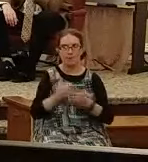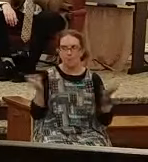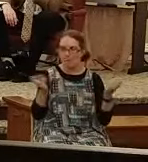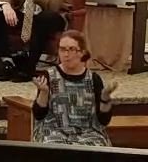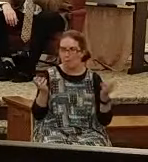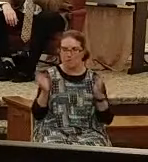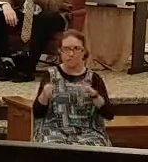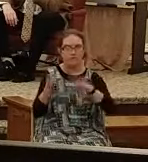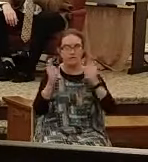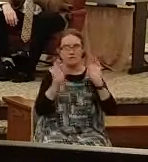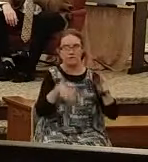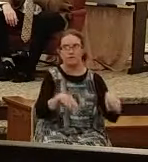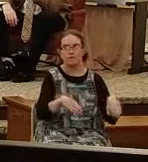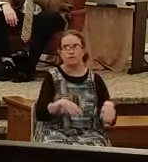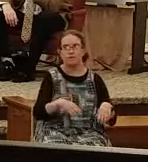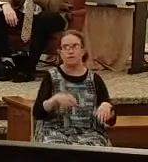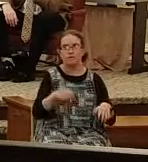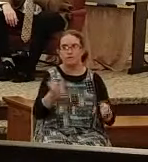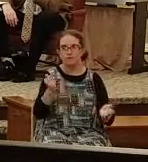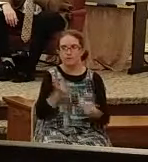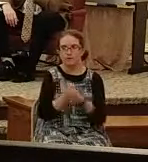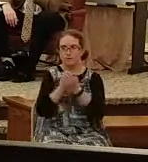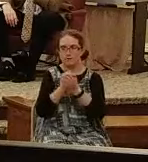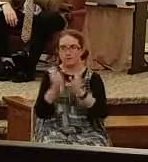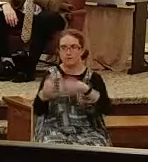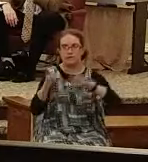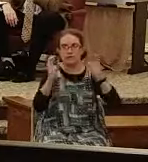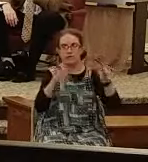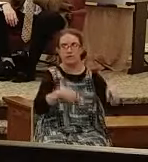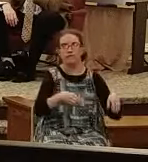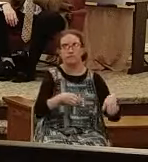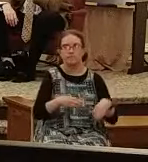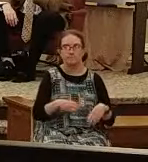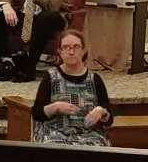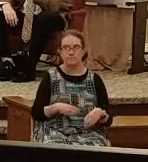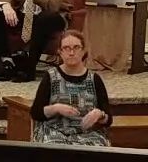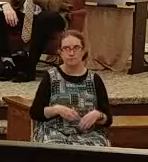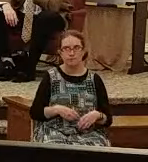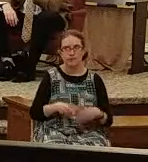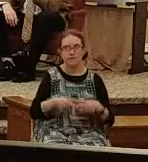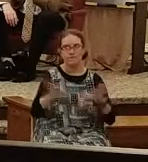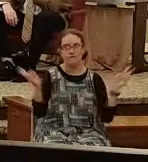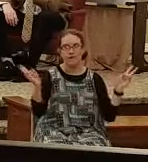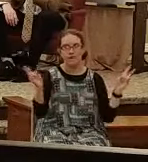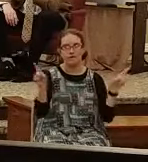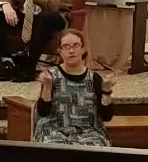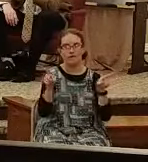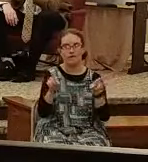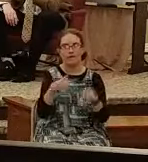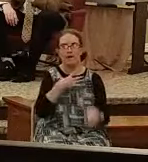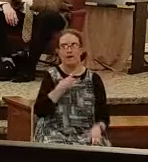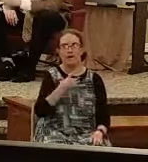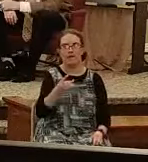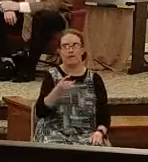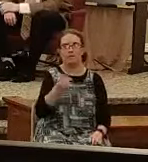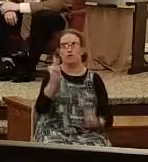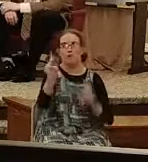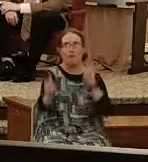he could do to be a help to them, he would do it. Very likable fellow.